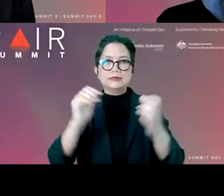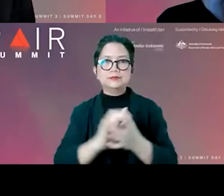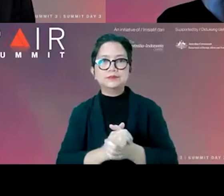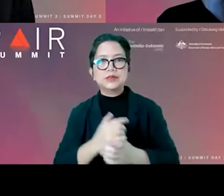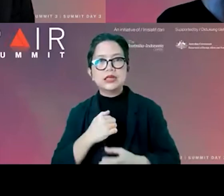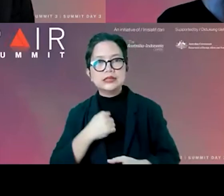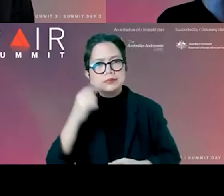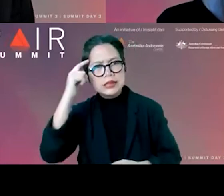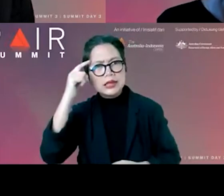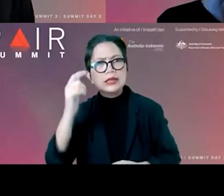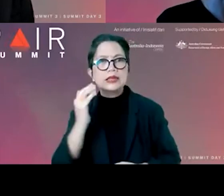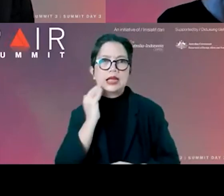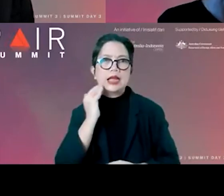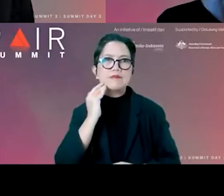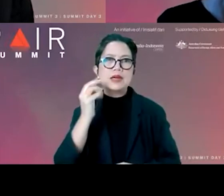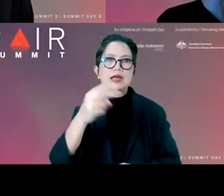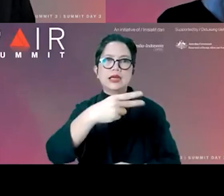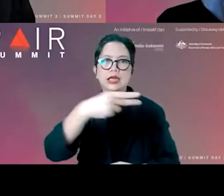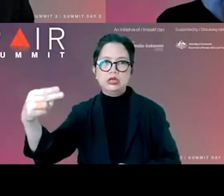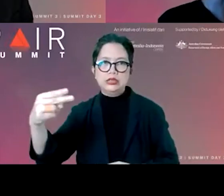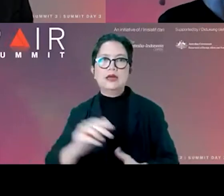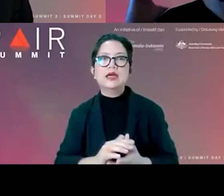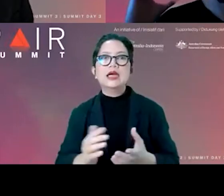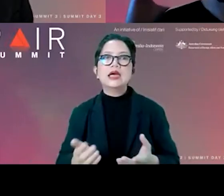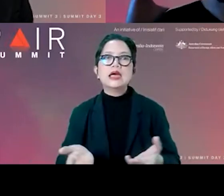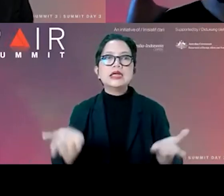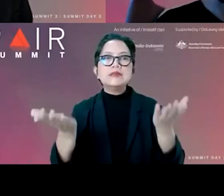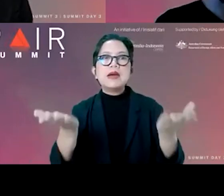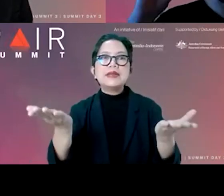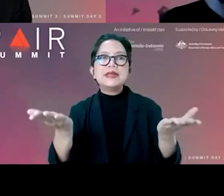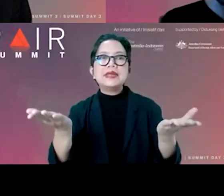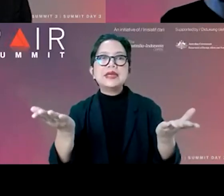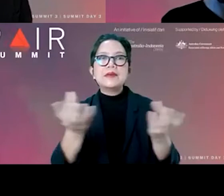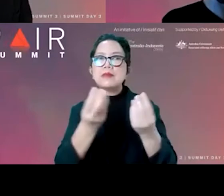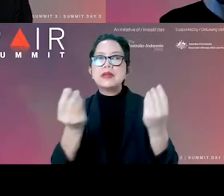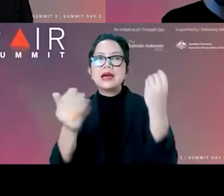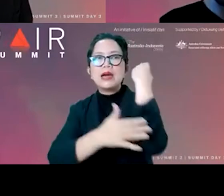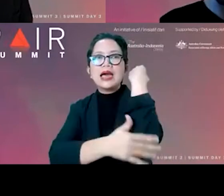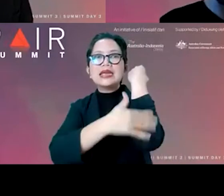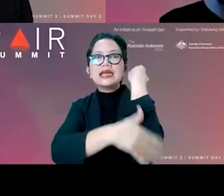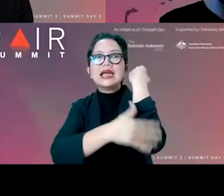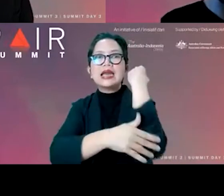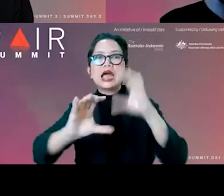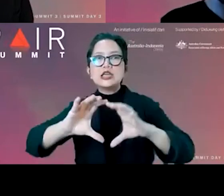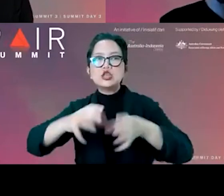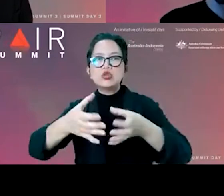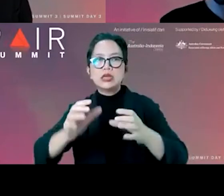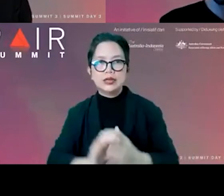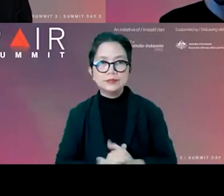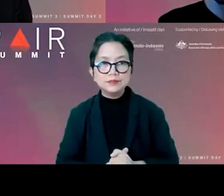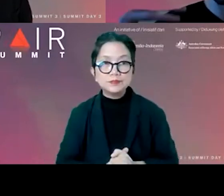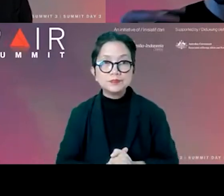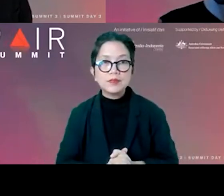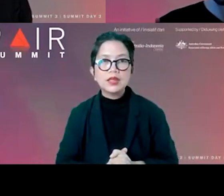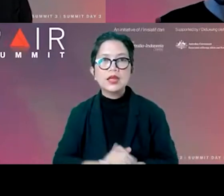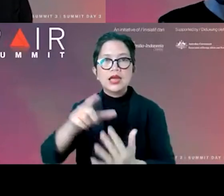many developing countries, you have to choose between health and economy, but then if economy suffers too much,